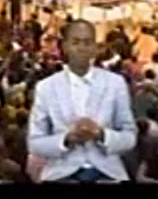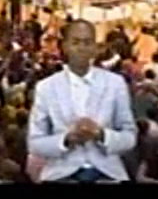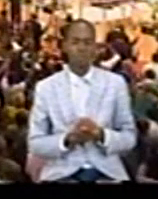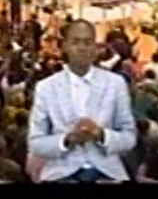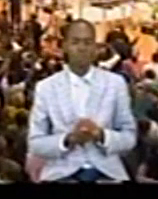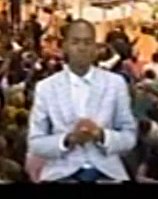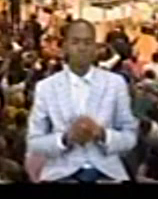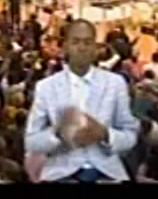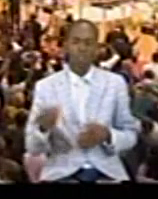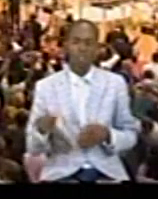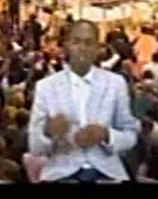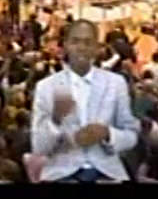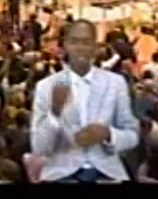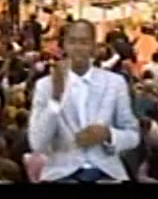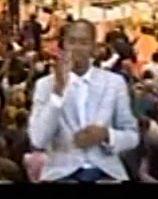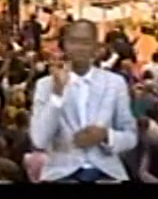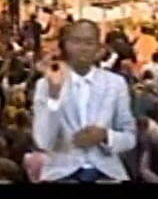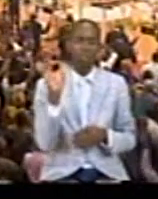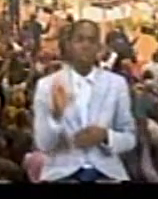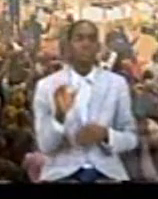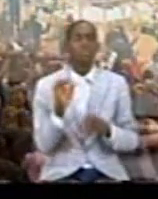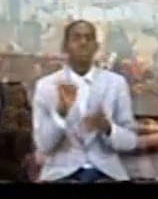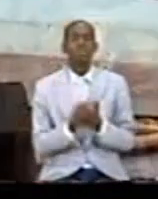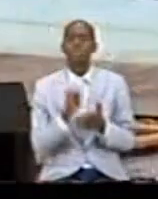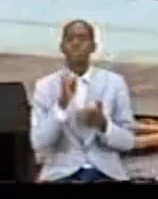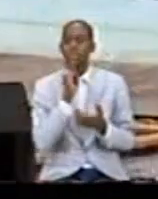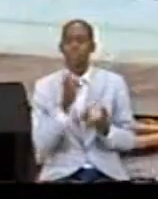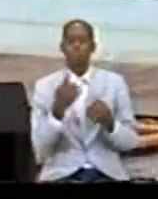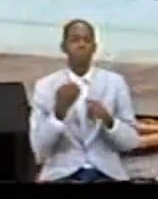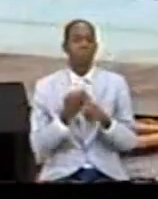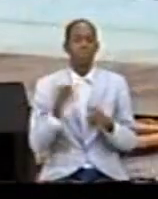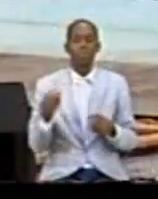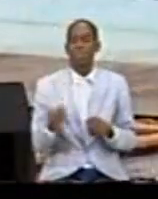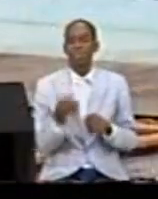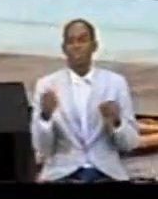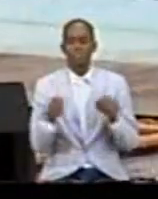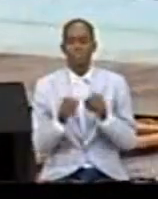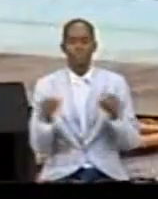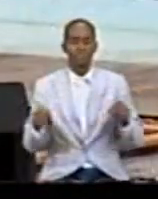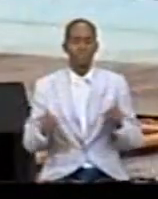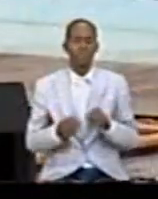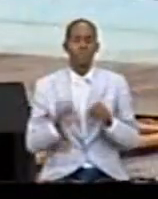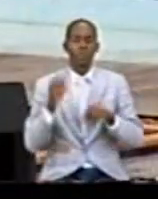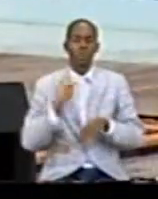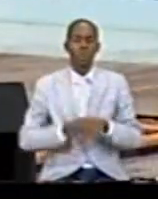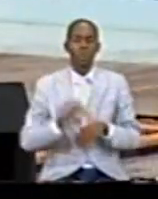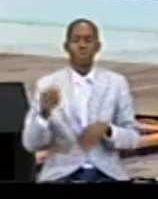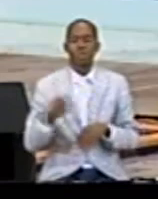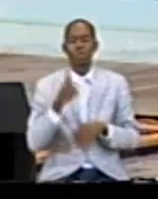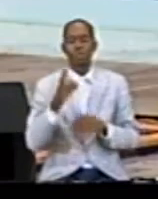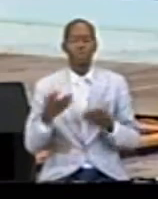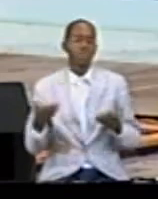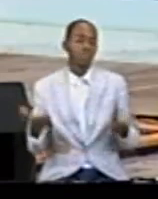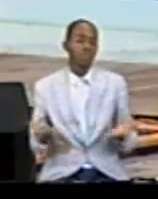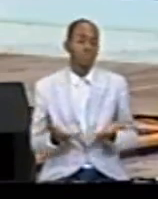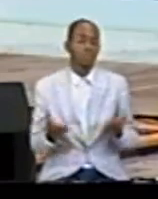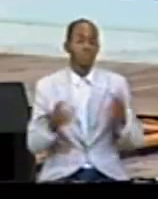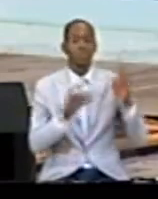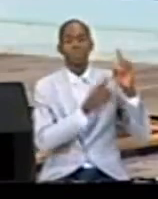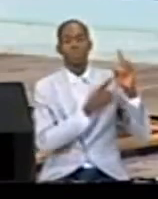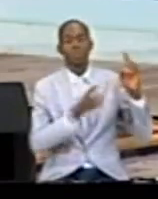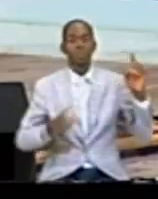Any curse coming from any direction upon anyone here,